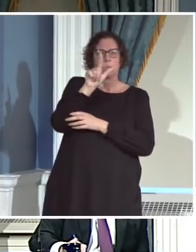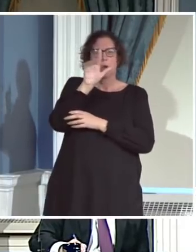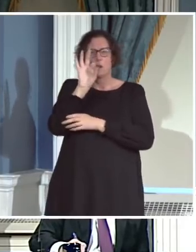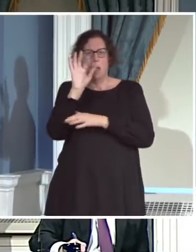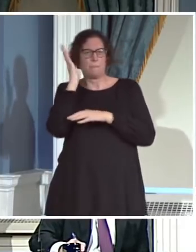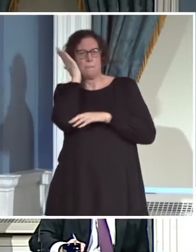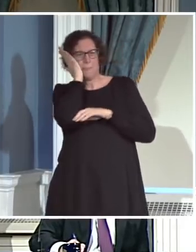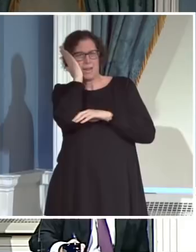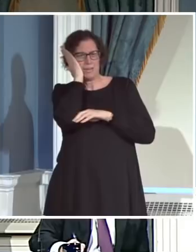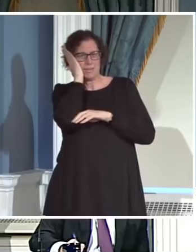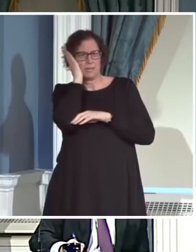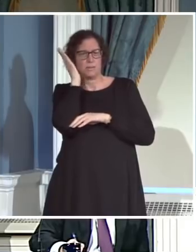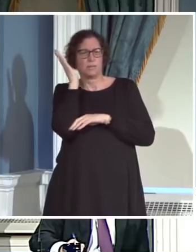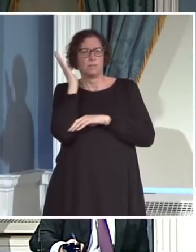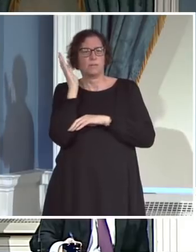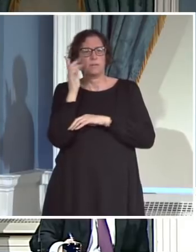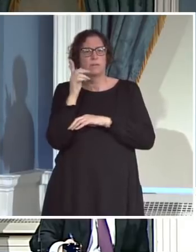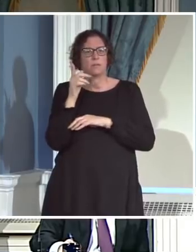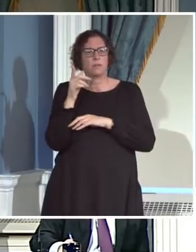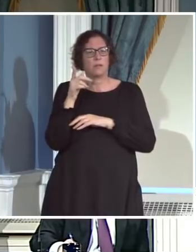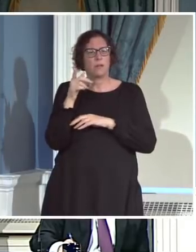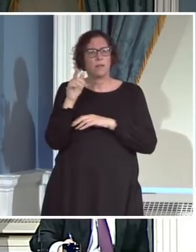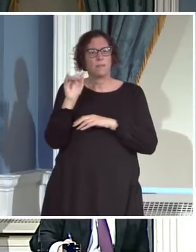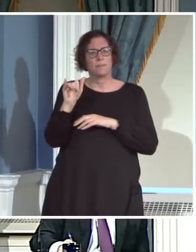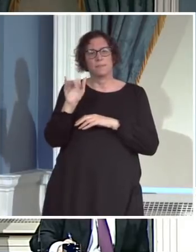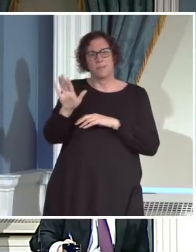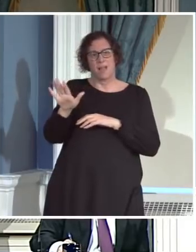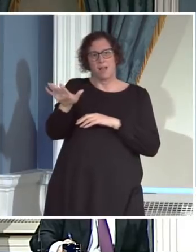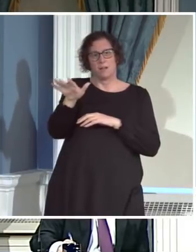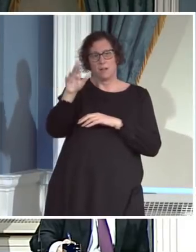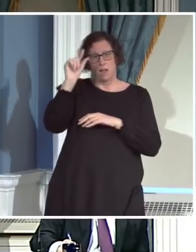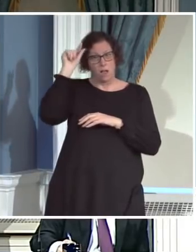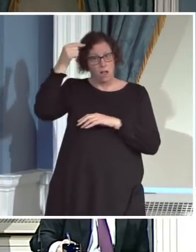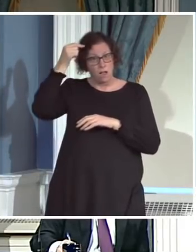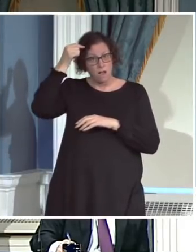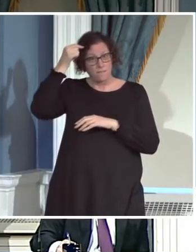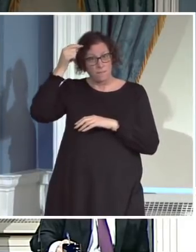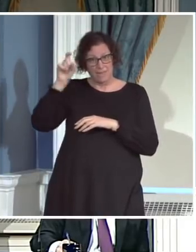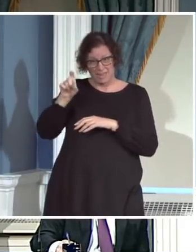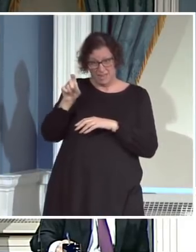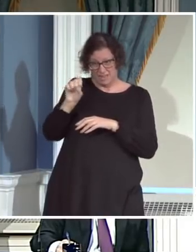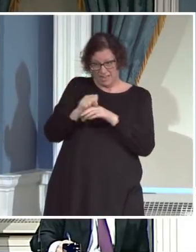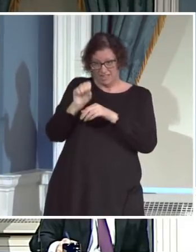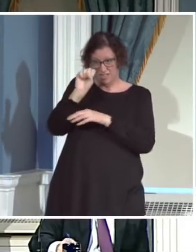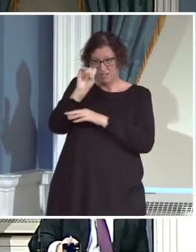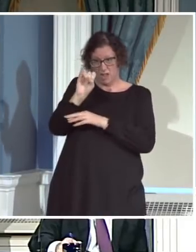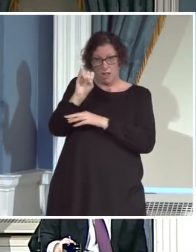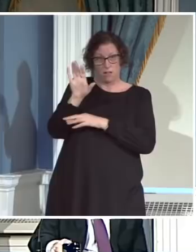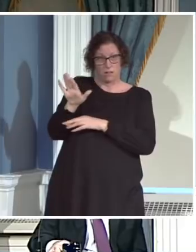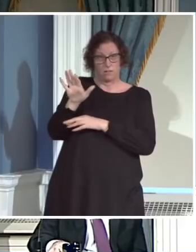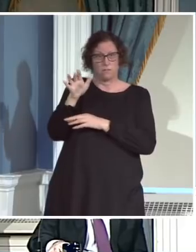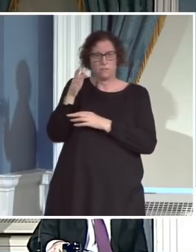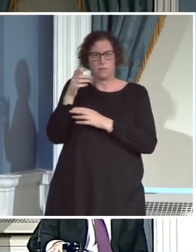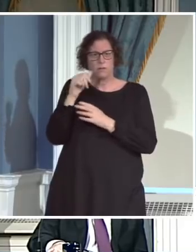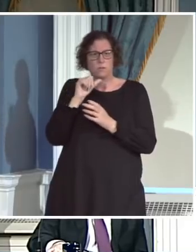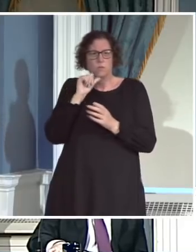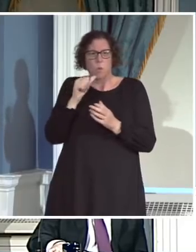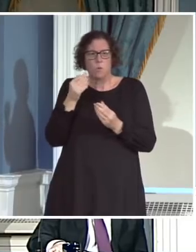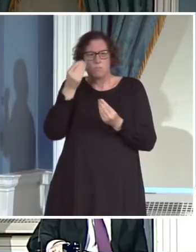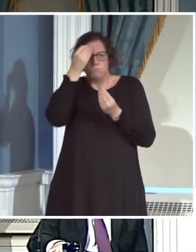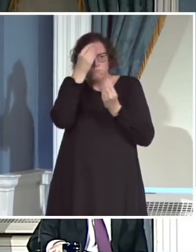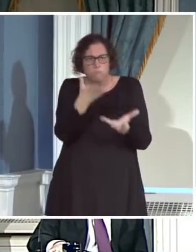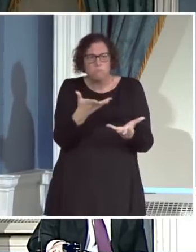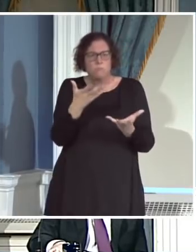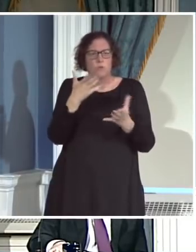any information on when the new field hospitals are going to be opening on Staten Island, and it looks like, you know, the private hospitals will need some